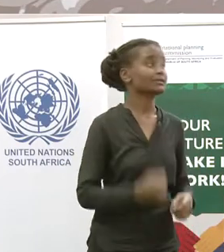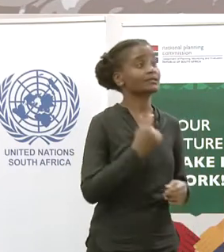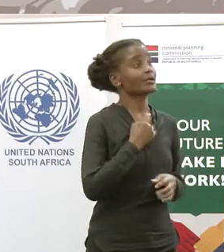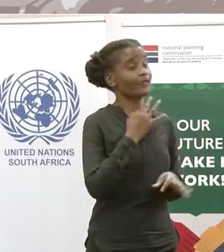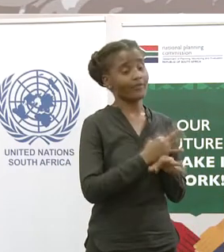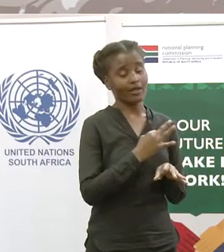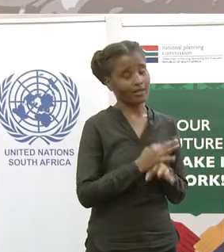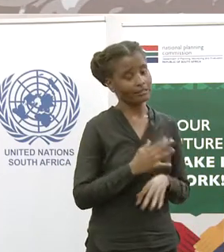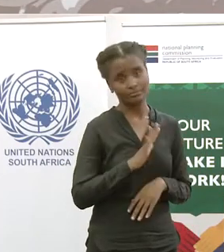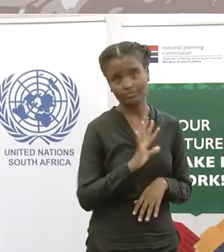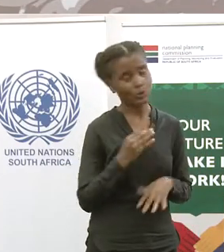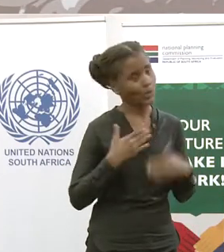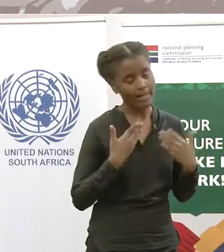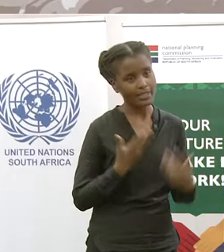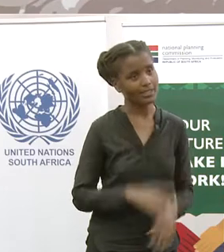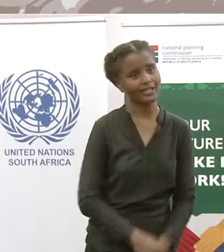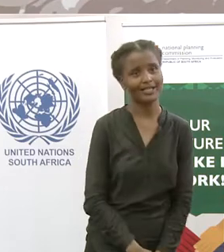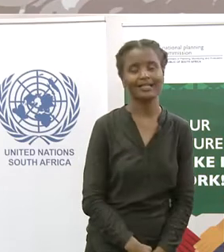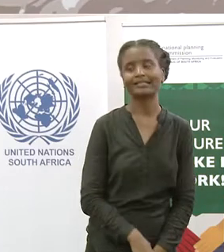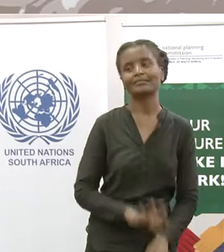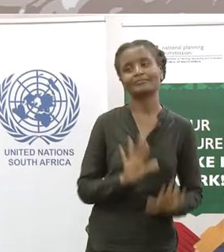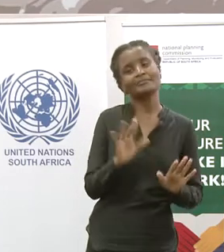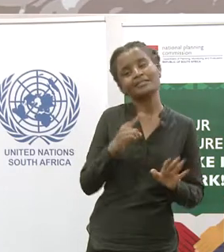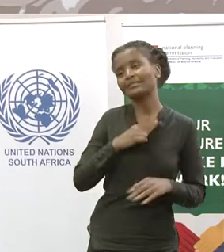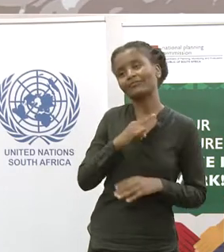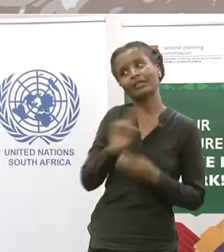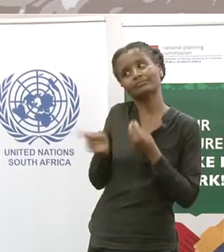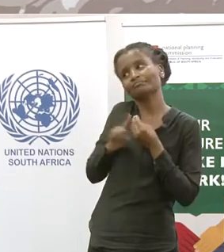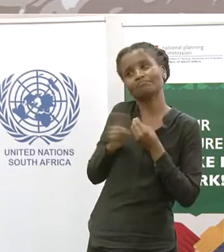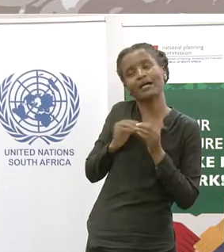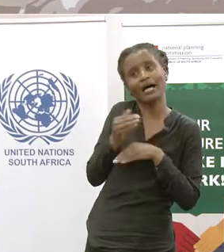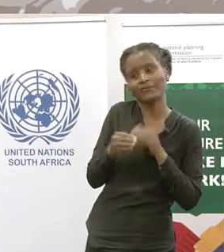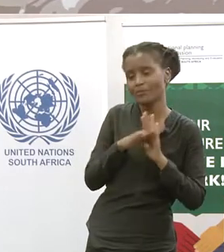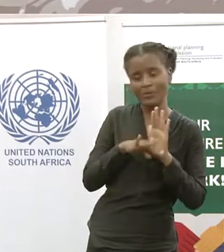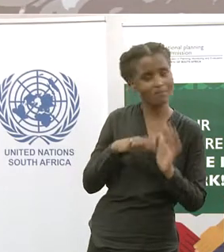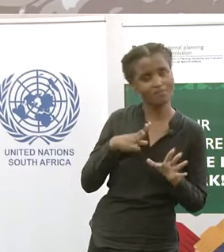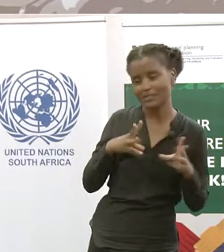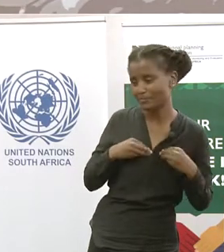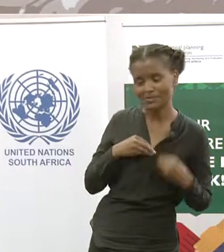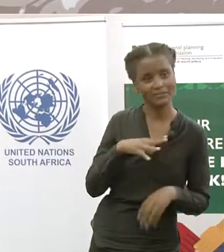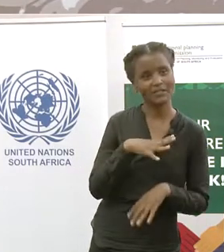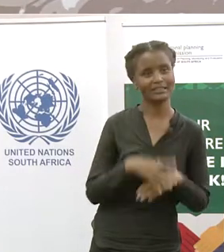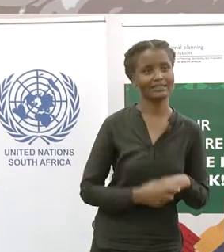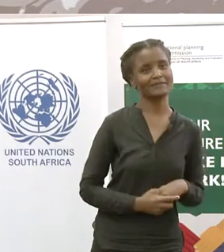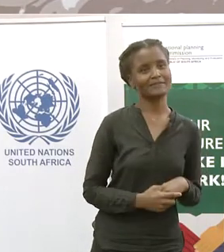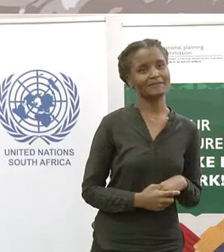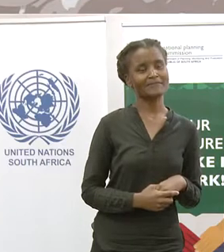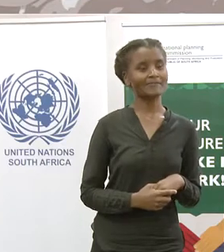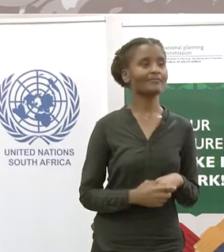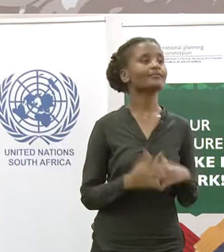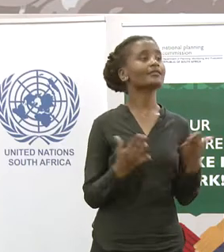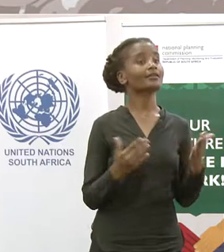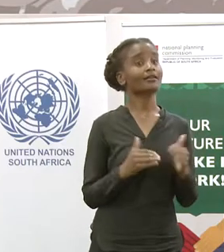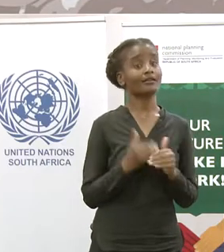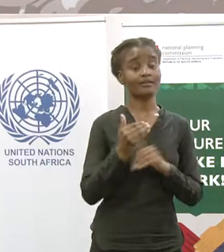unhappy. No, I'll take my hiding after the program for that. Then after we've received